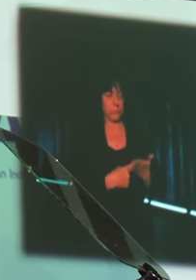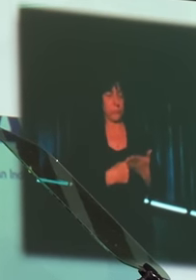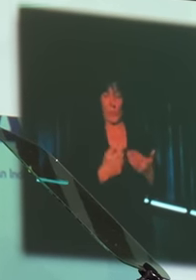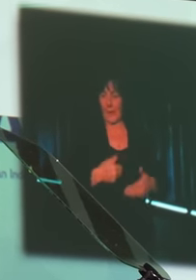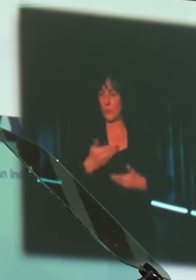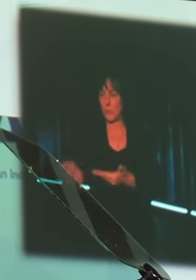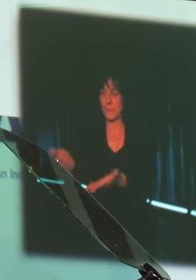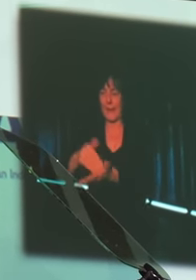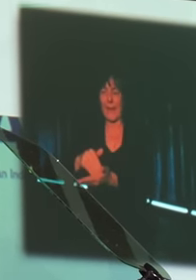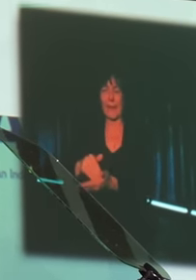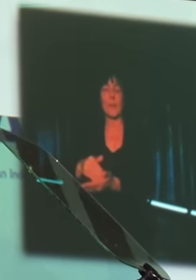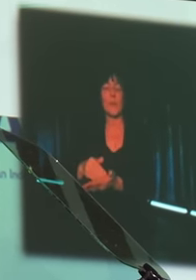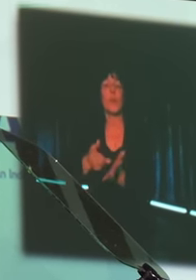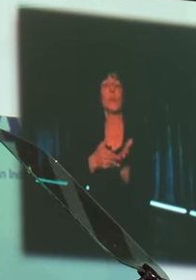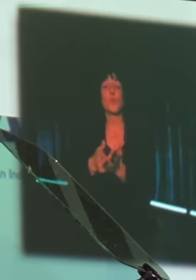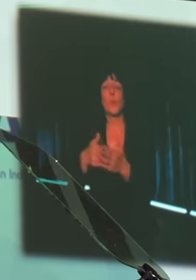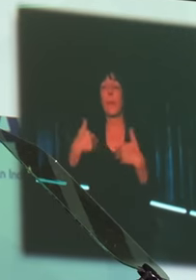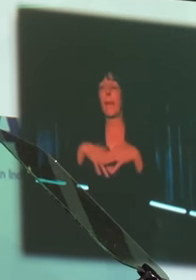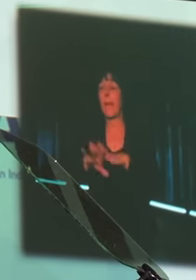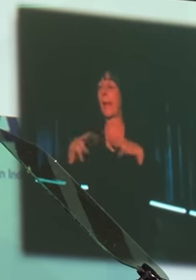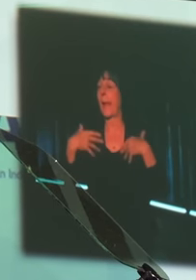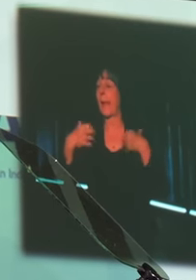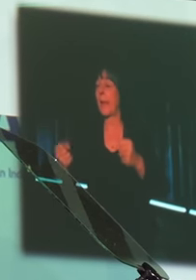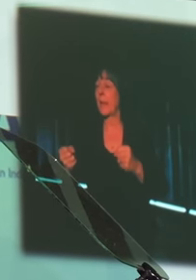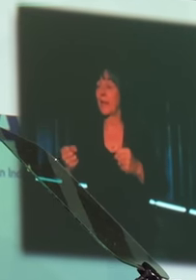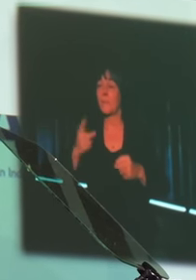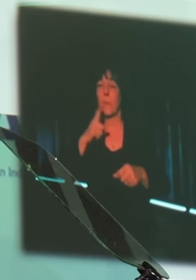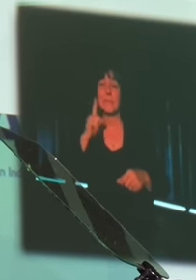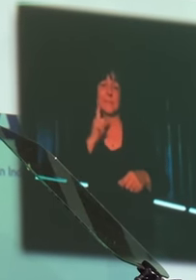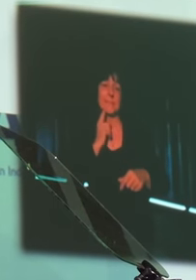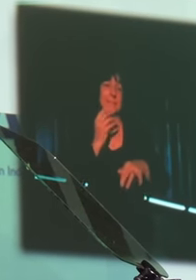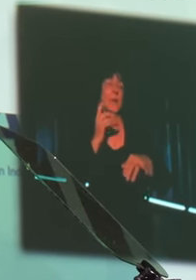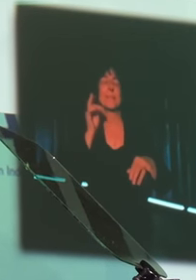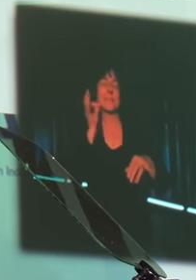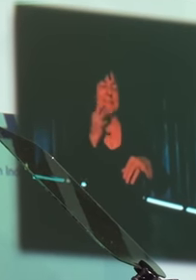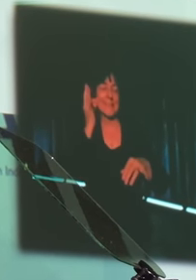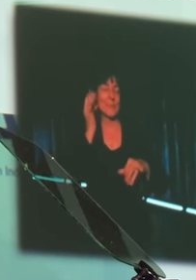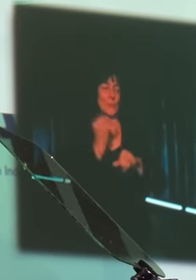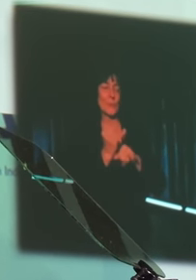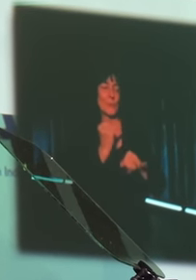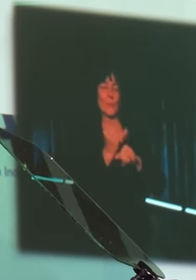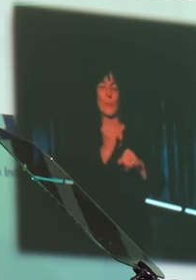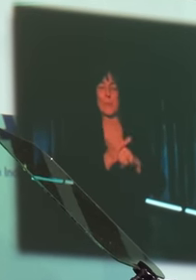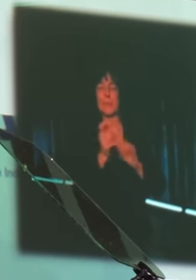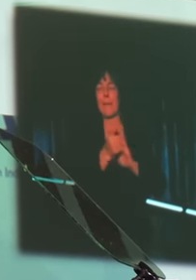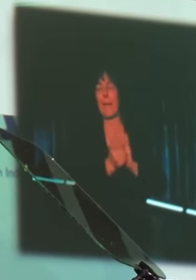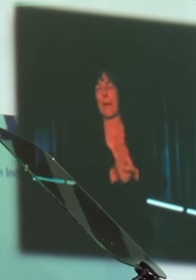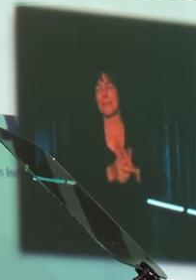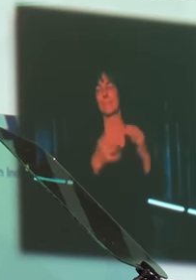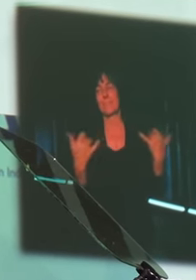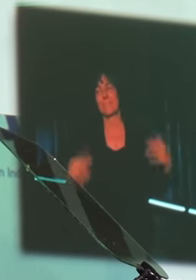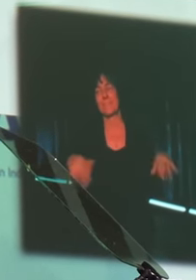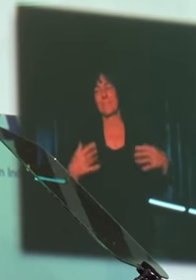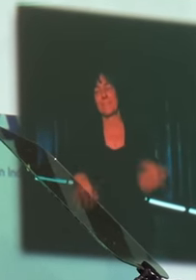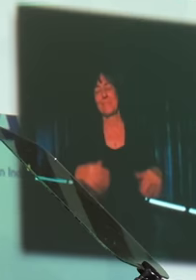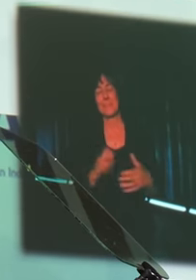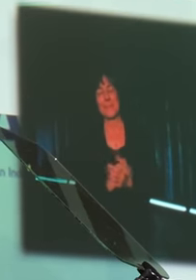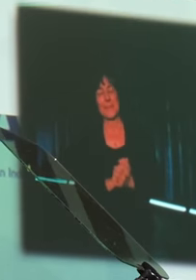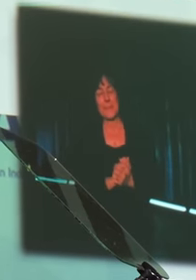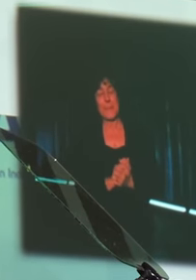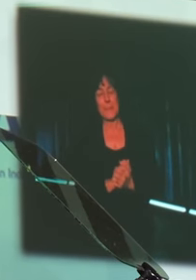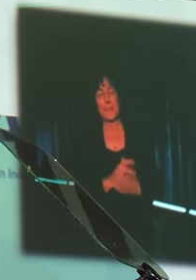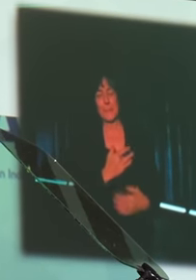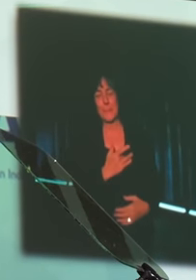reintroduce the Truth and Healing Commission on Federal Indian Boarding Schools Act. And we are currently in the